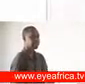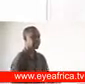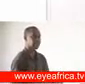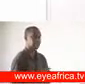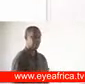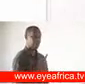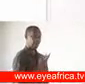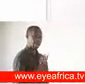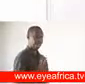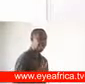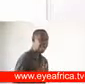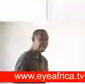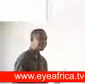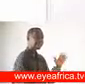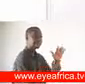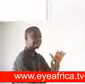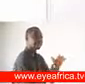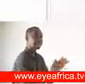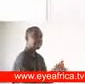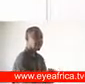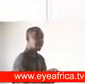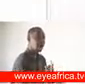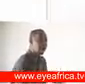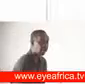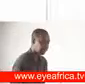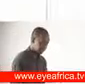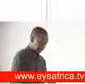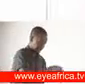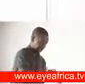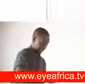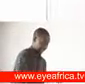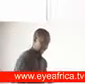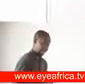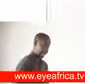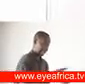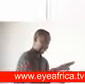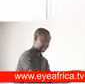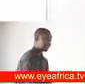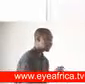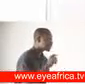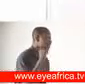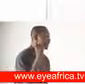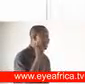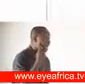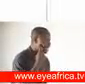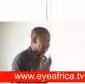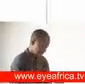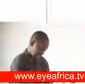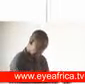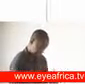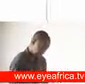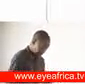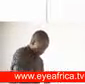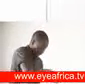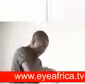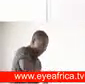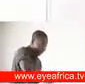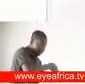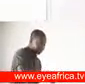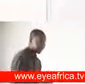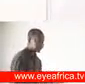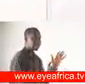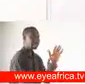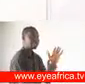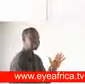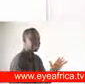we have an example of sender's address, date, and the recipient address. Now, the example